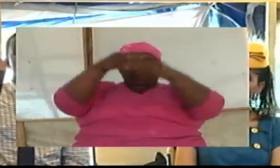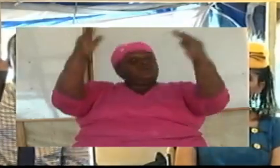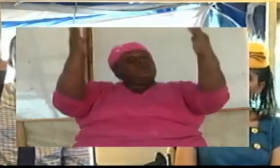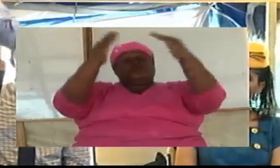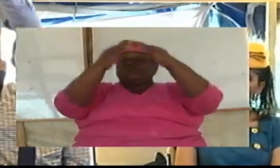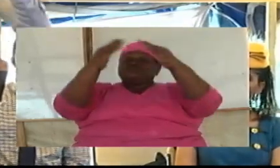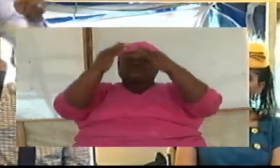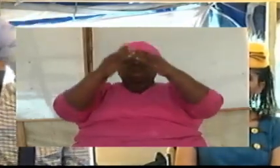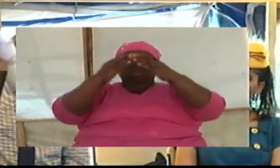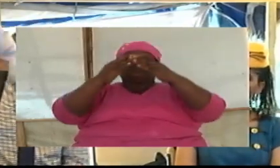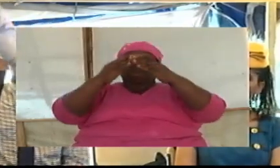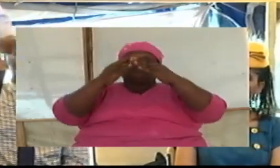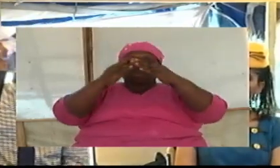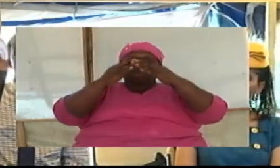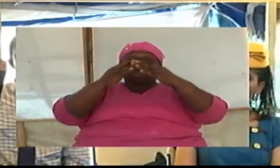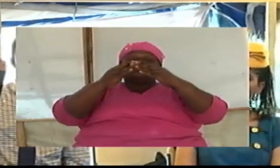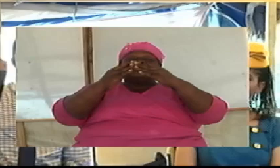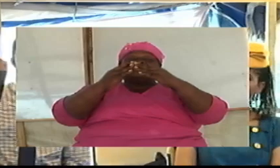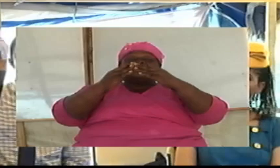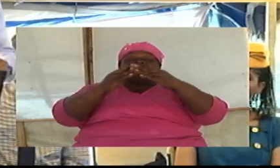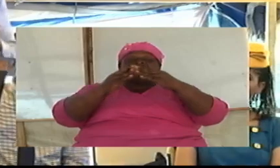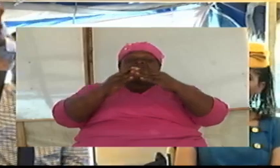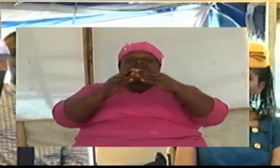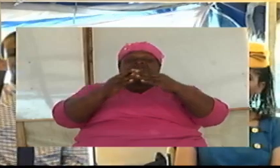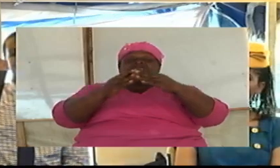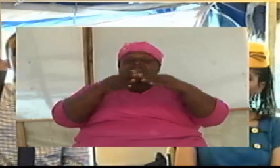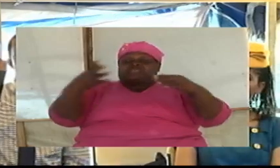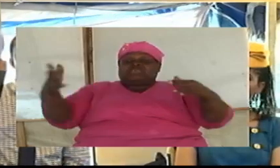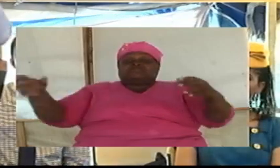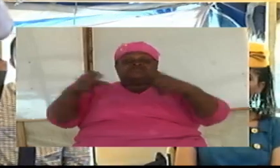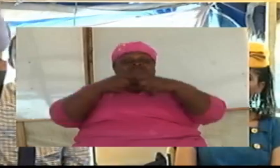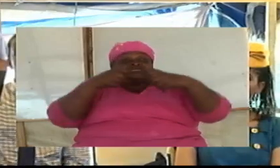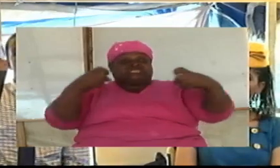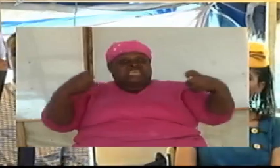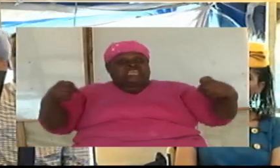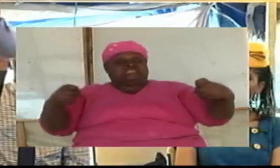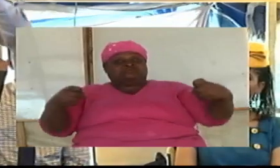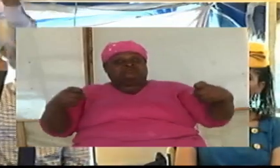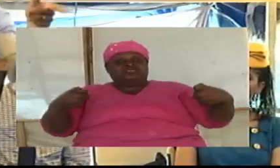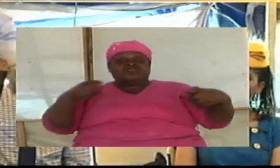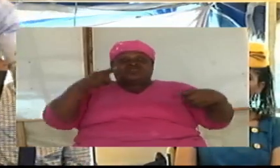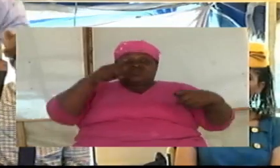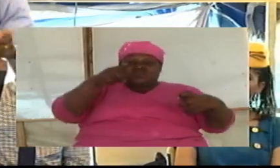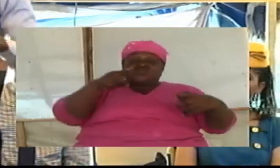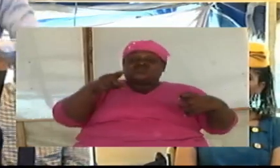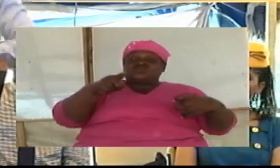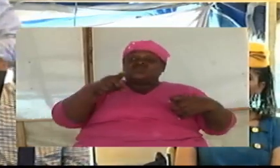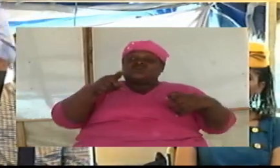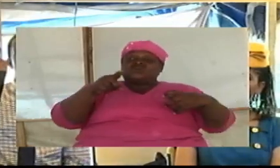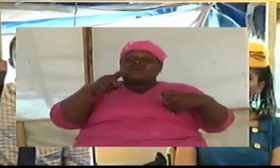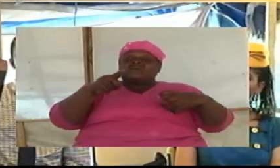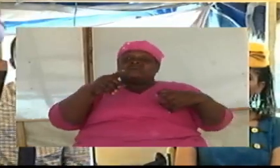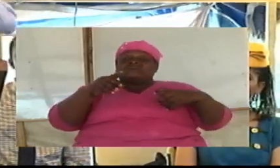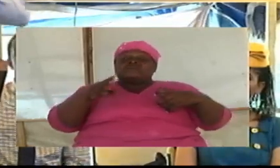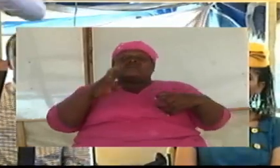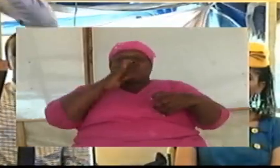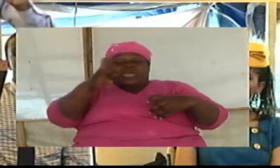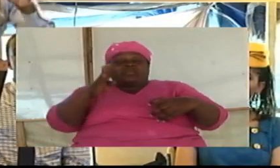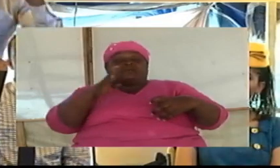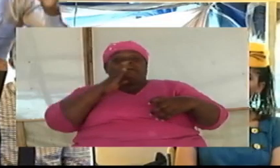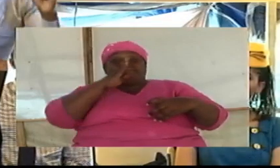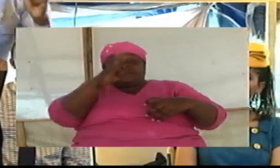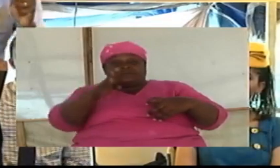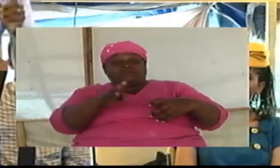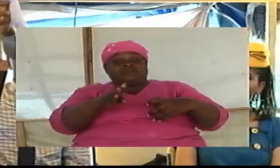Almighty, the pestilence, hallelujah, amen, you are inclined to be affected. Praise God Almighty. If we look